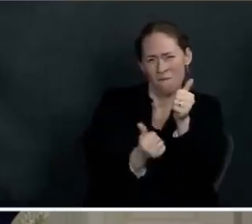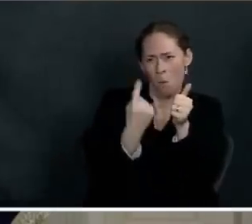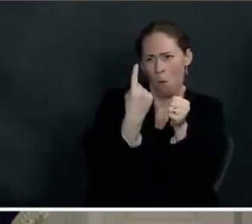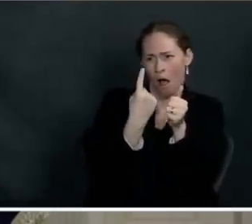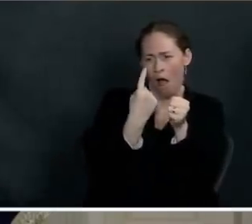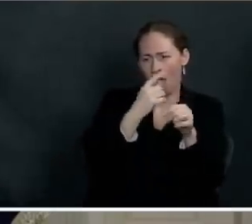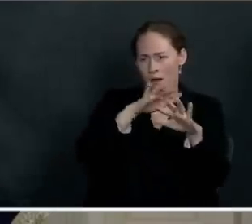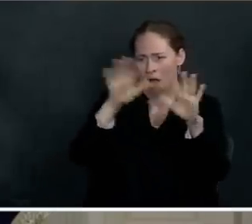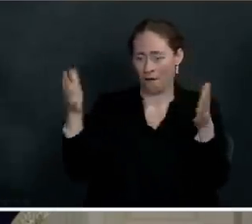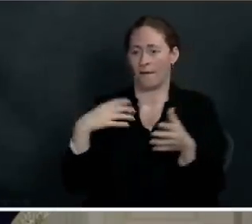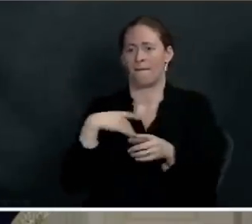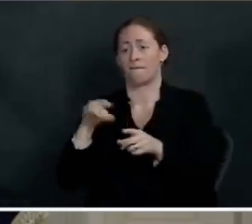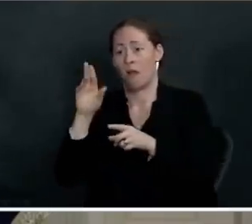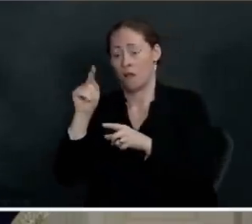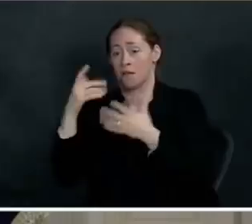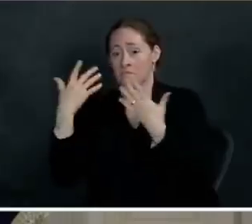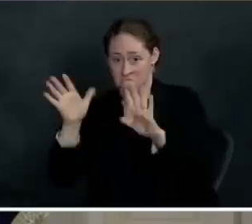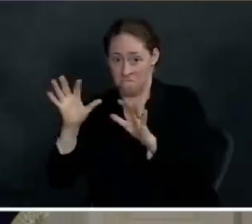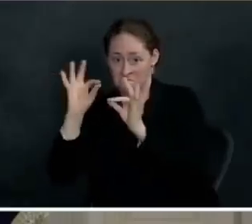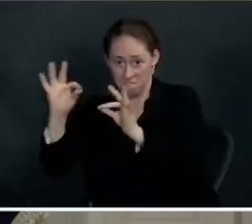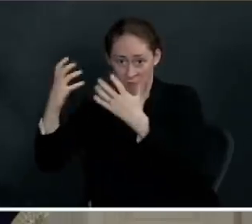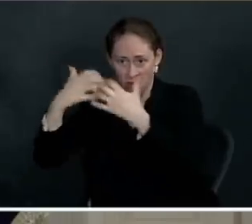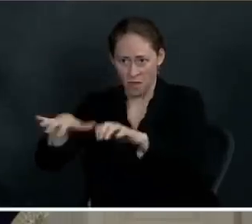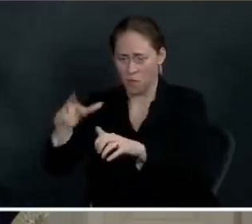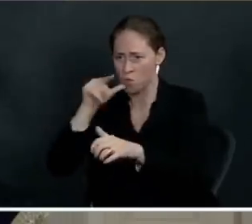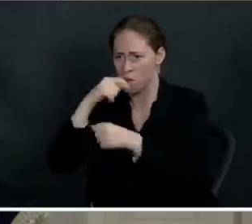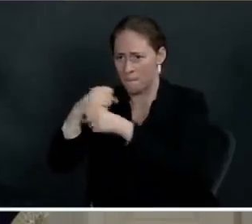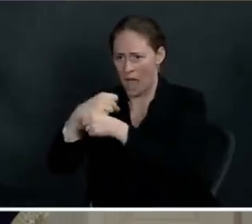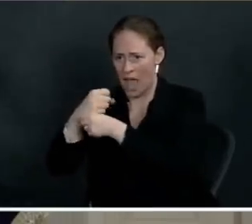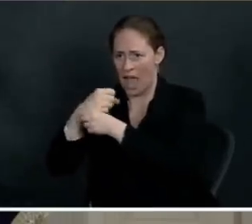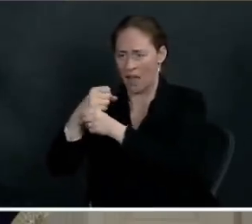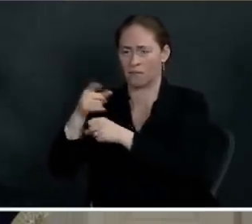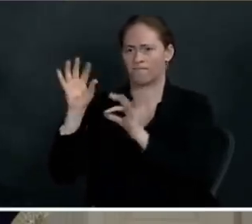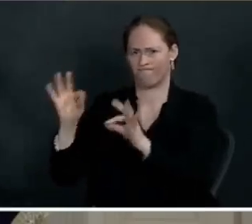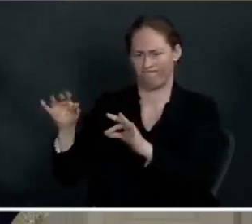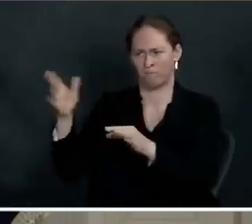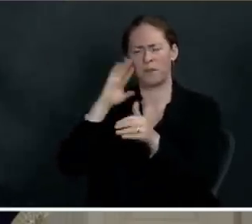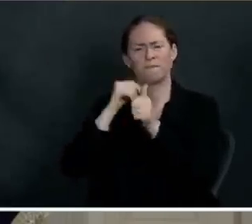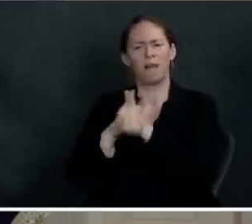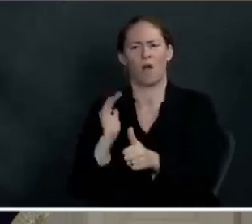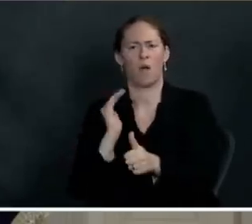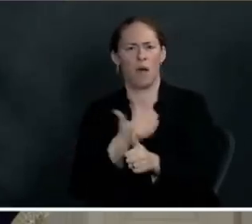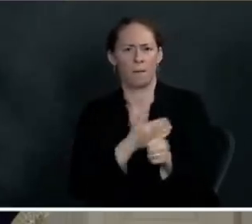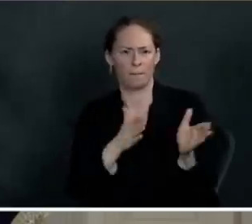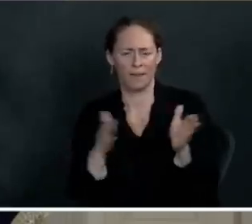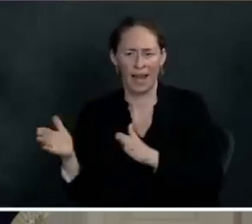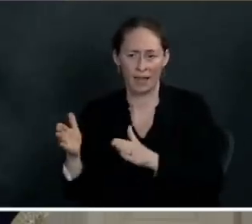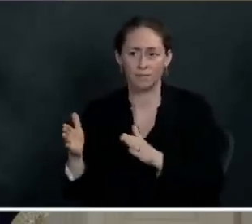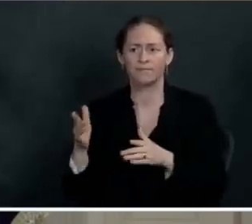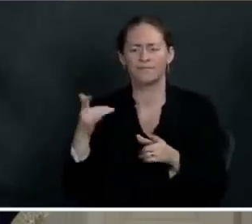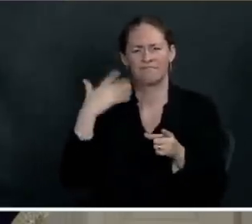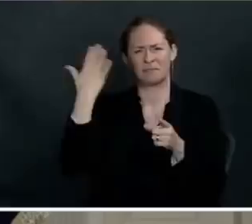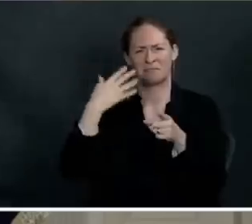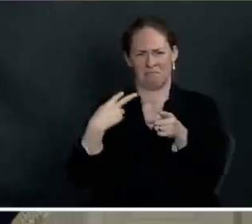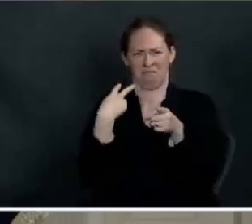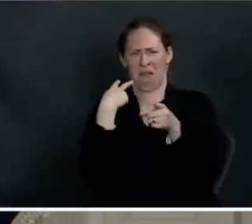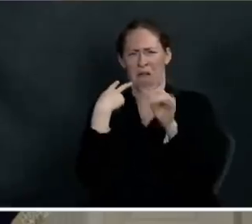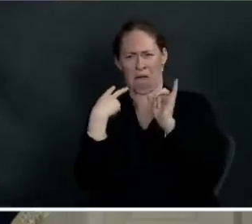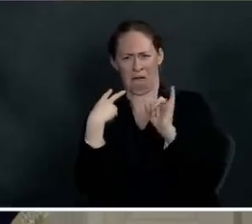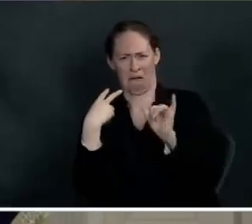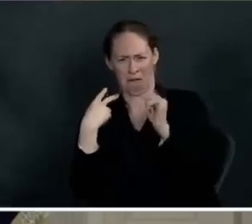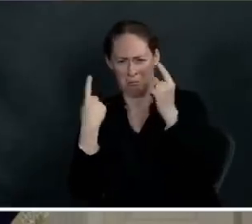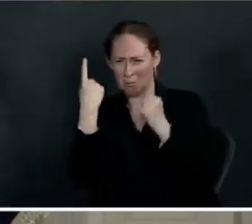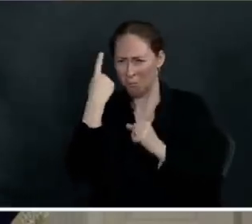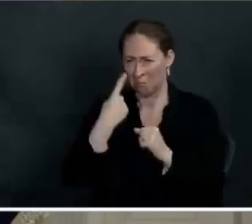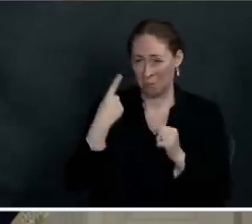working with them to move our plan forward. The biggest problem, I hope you're all asking me by the end of the